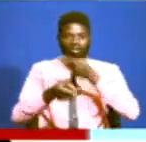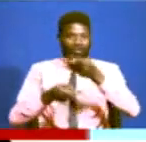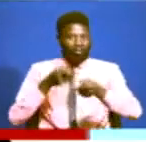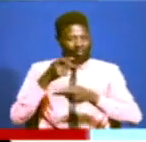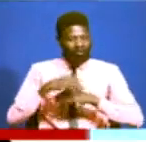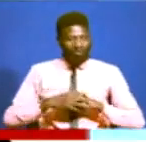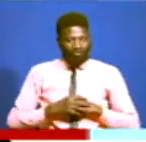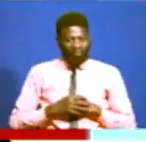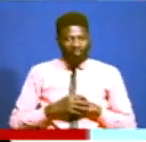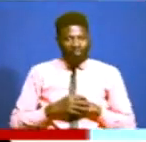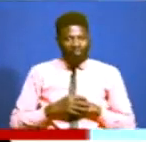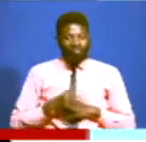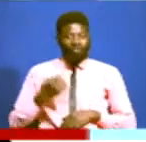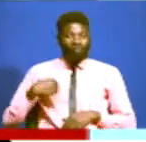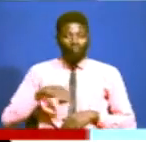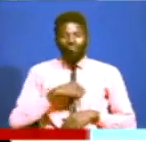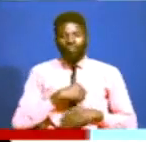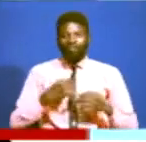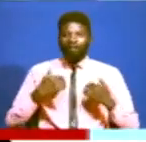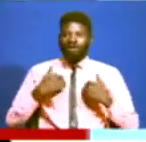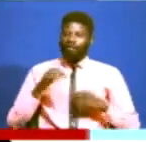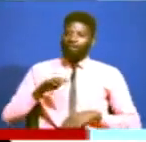We have been in an environment of high exchange, what you call